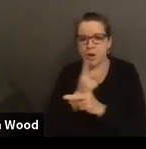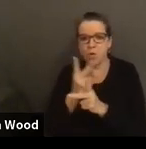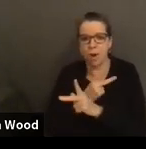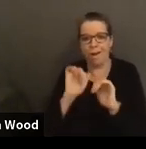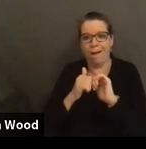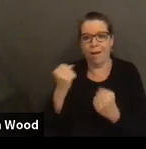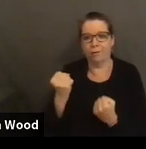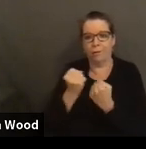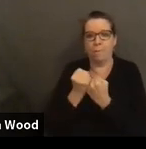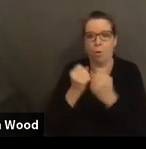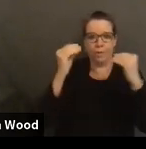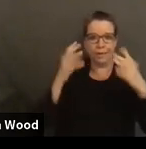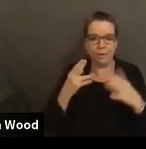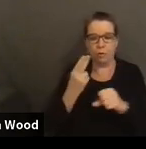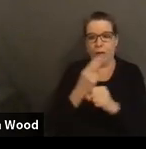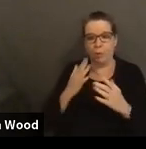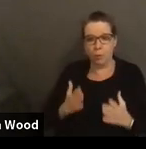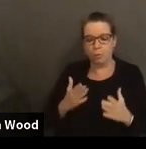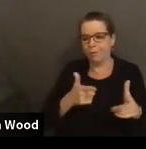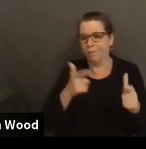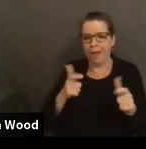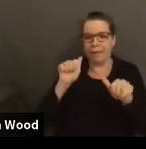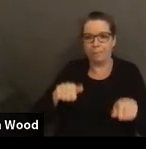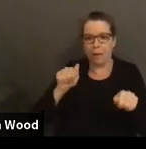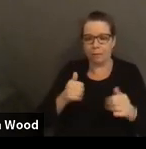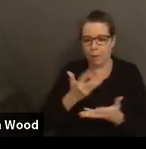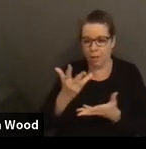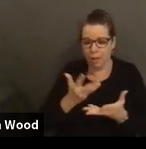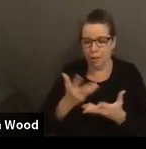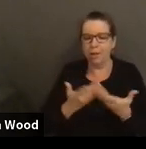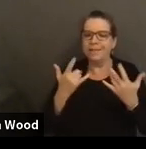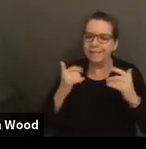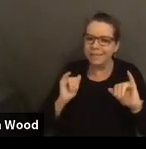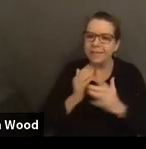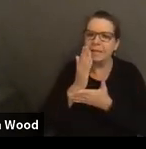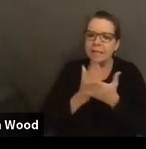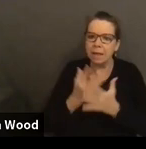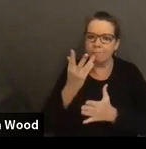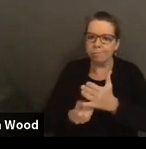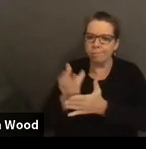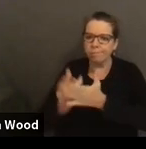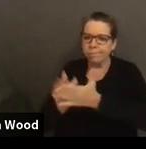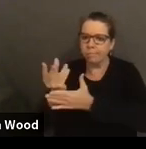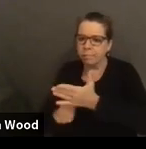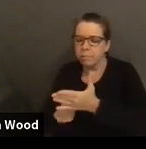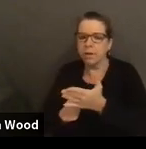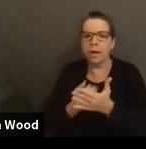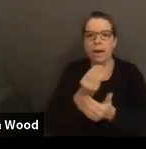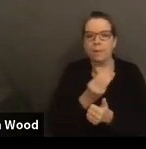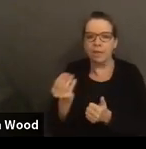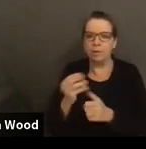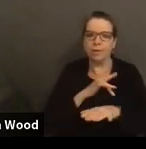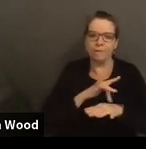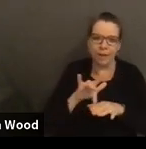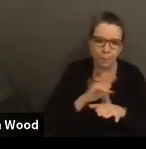support their users as quickly as possible, there are still some gaps in what materials are able